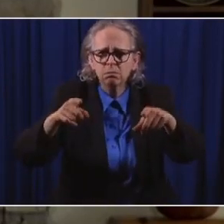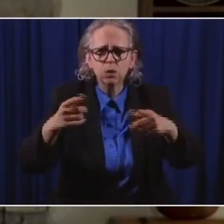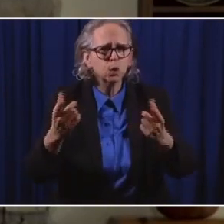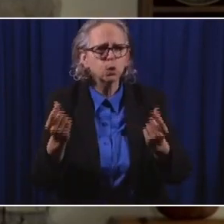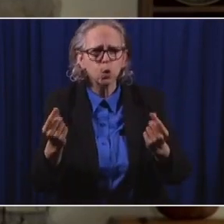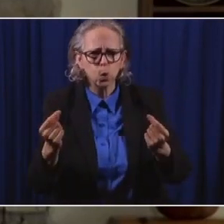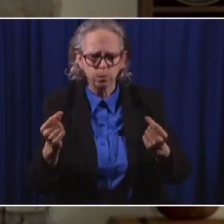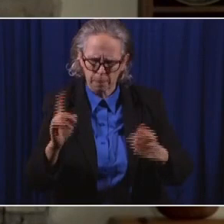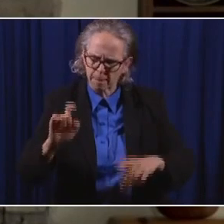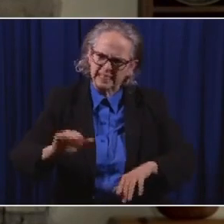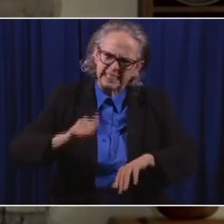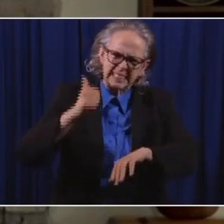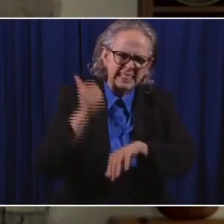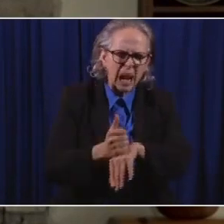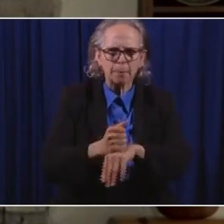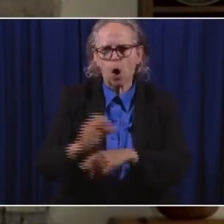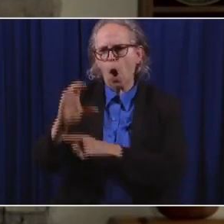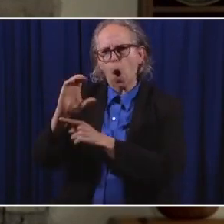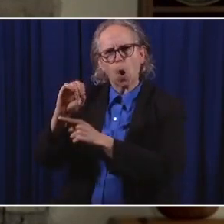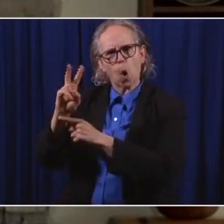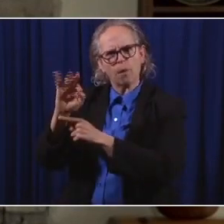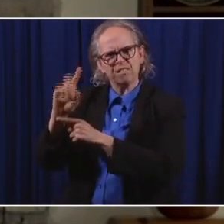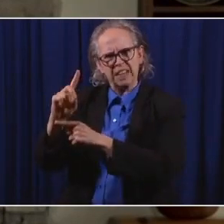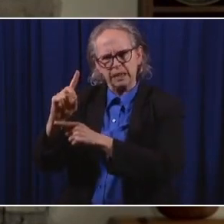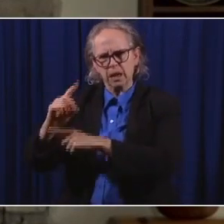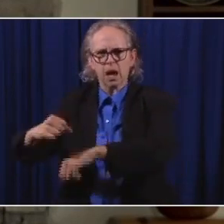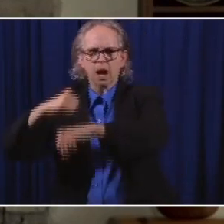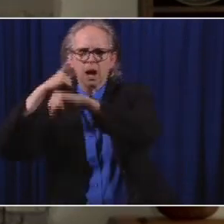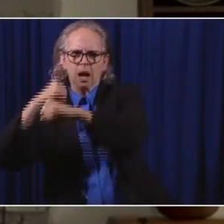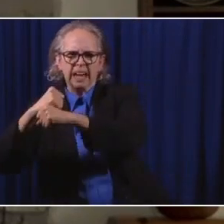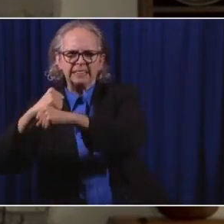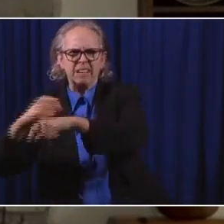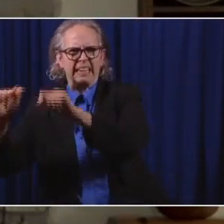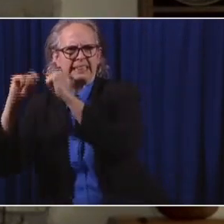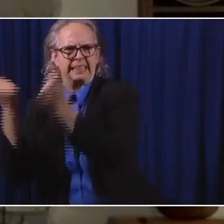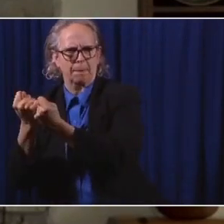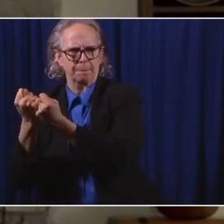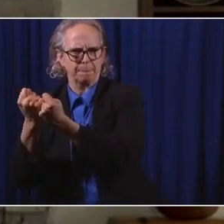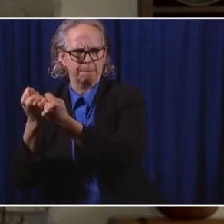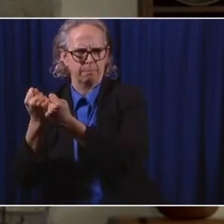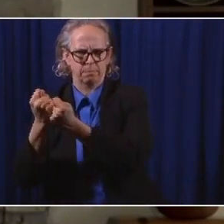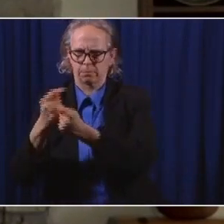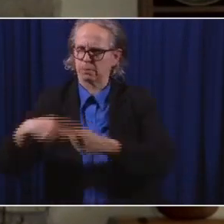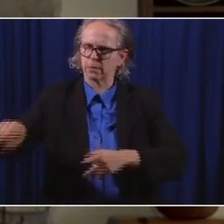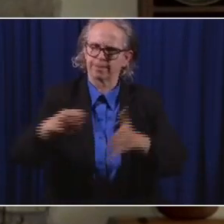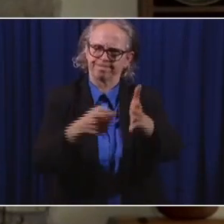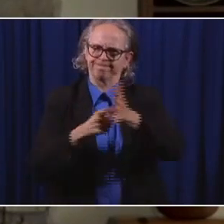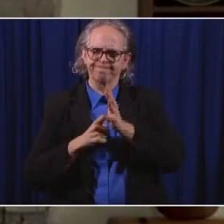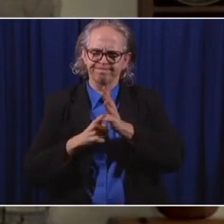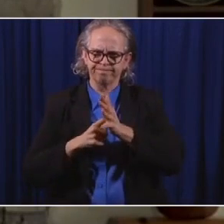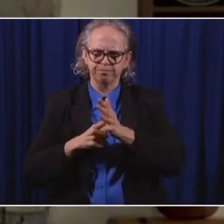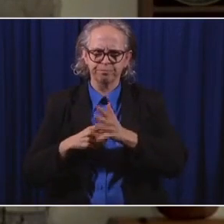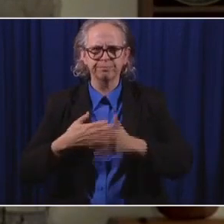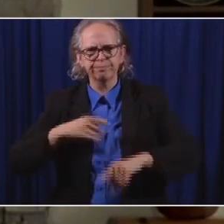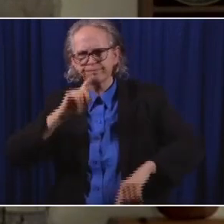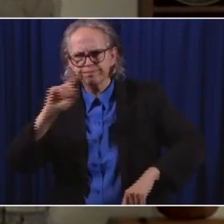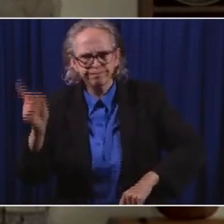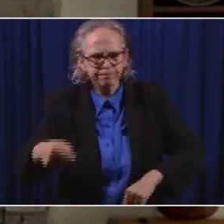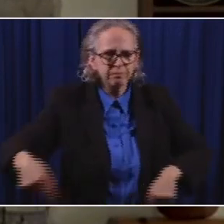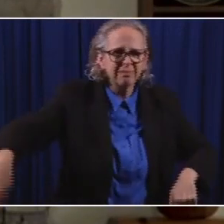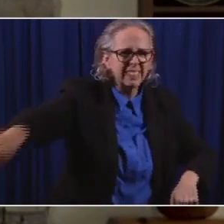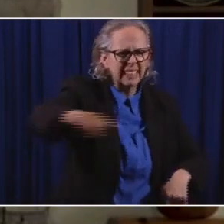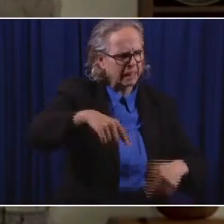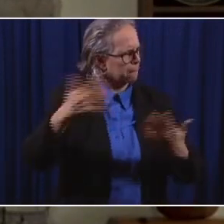COVID defense team. This COVID defense team that we are asking every community